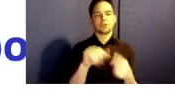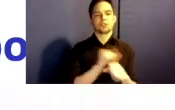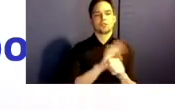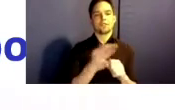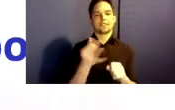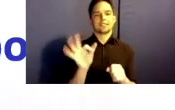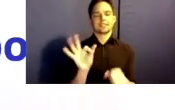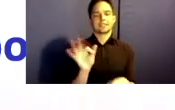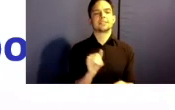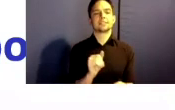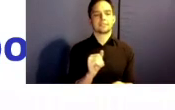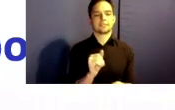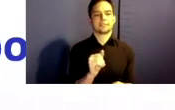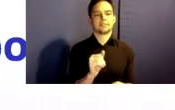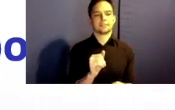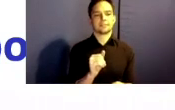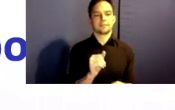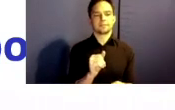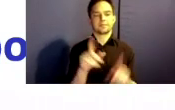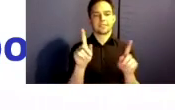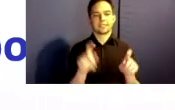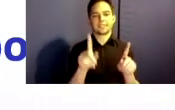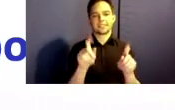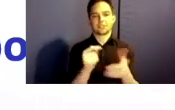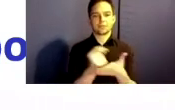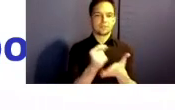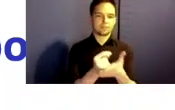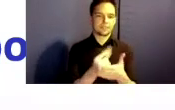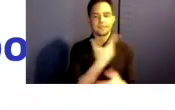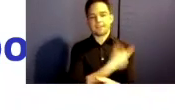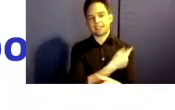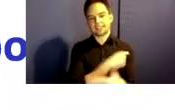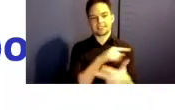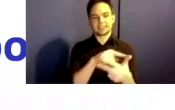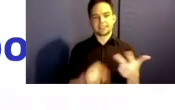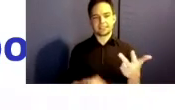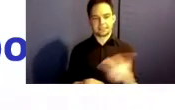COVID-19 tests, treatment, and vaccines.